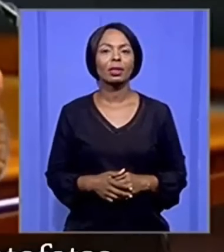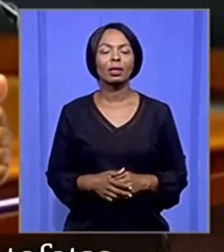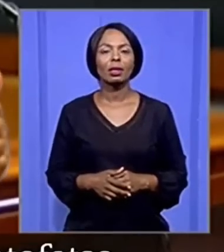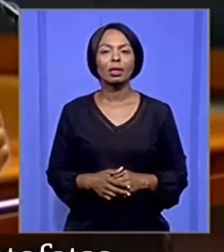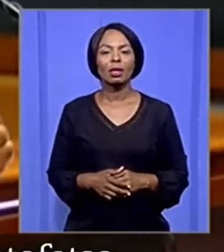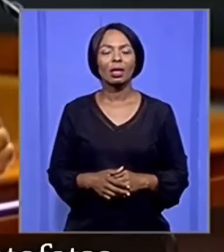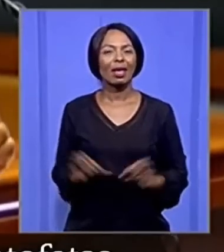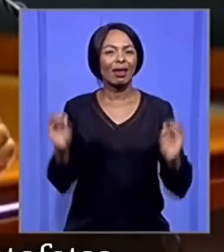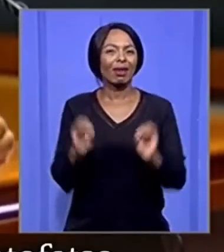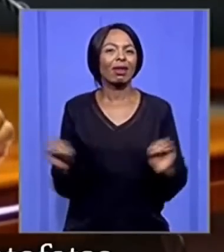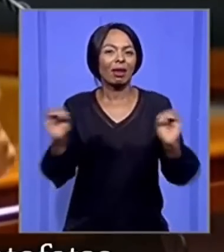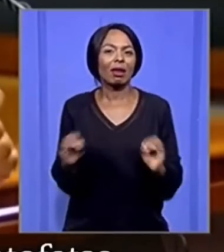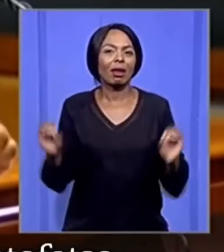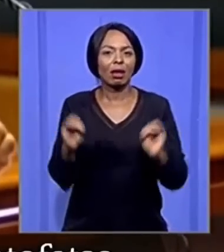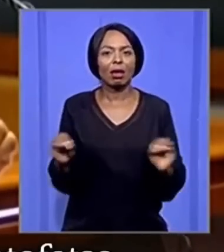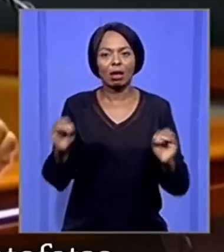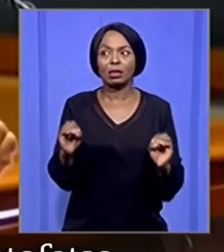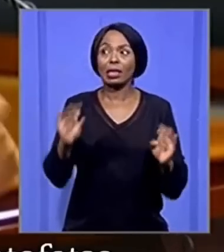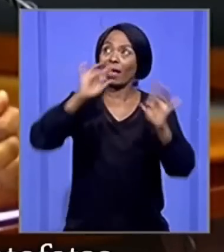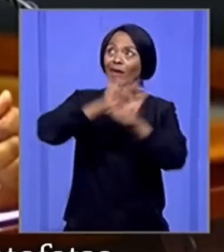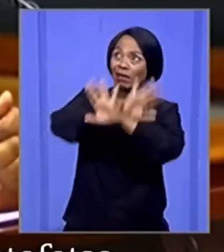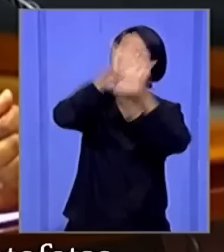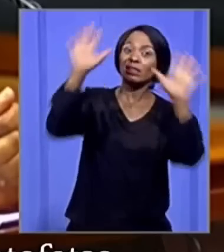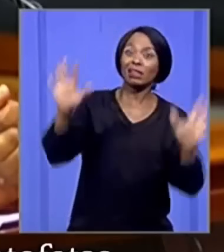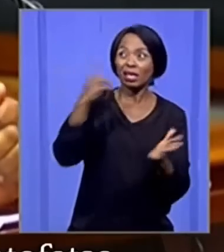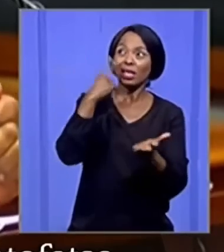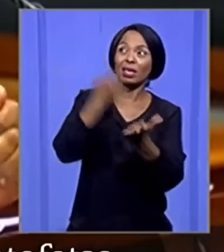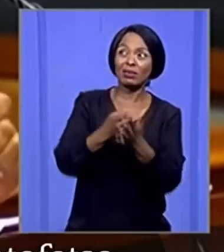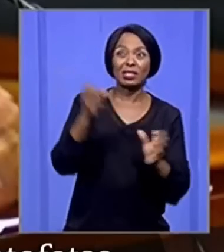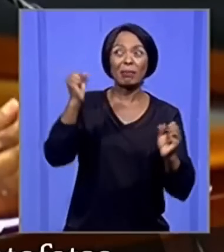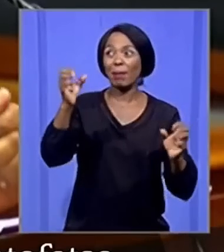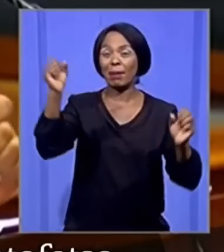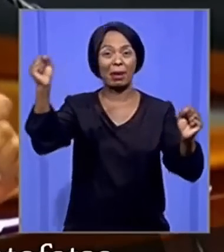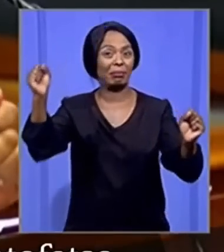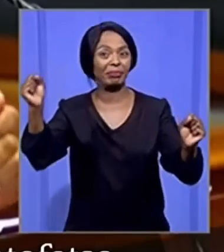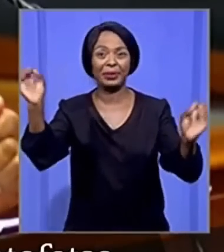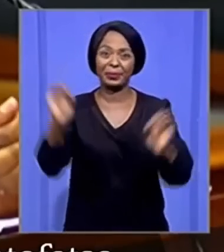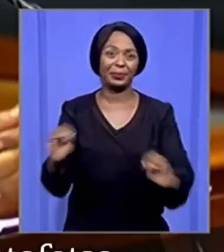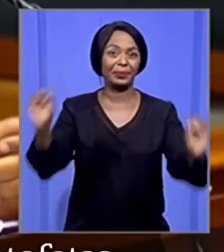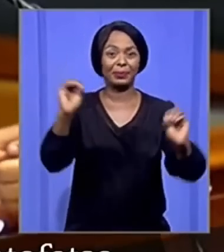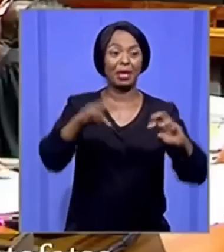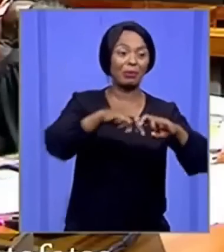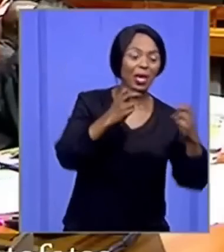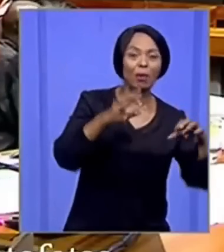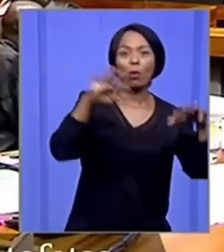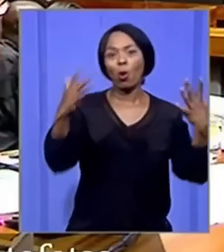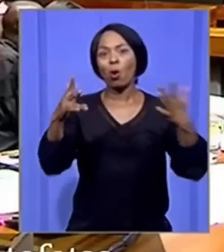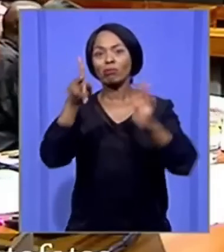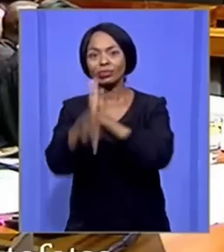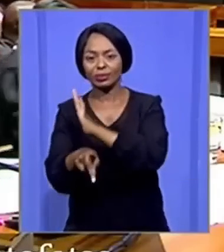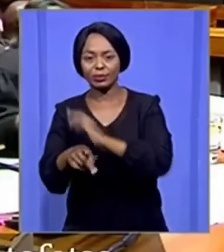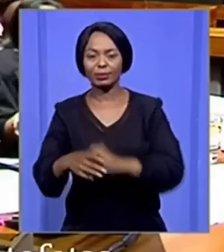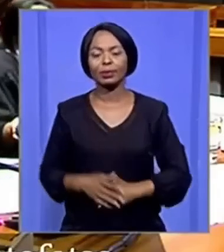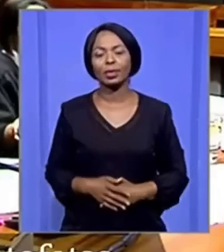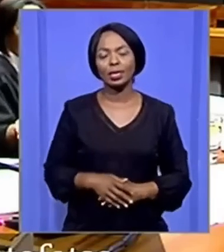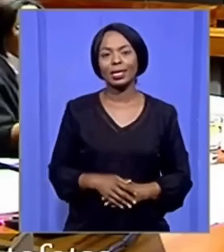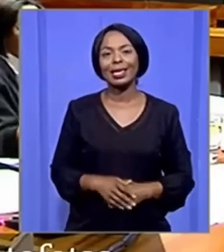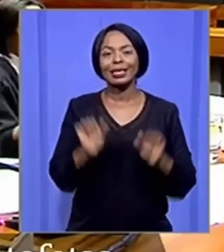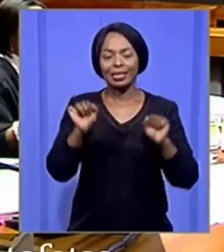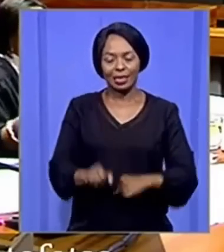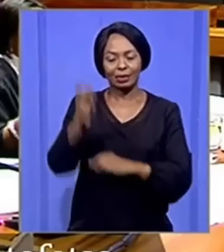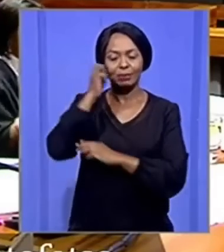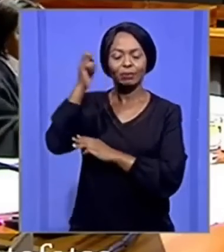none of them have any direct evidence to the rape or the consent. Le fa bosekisi bo